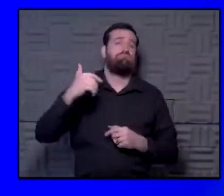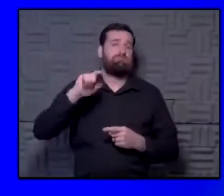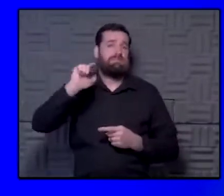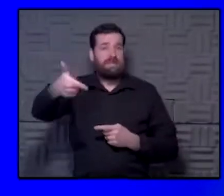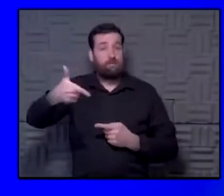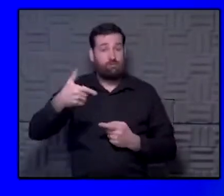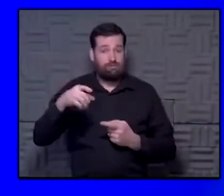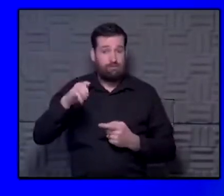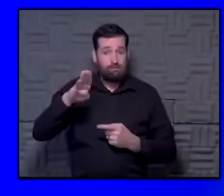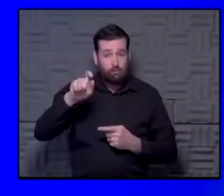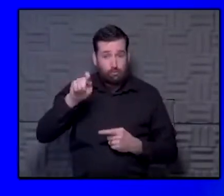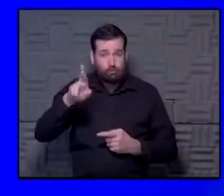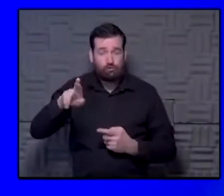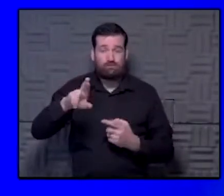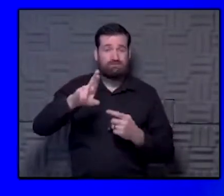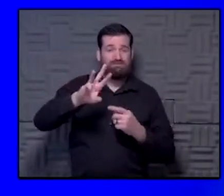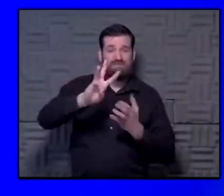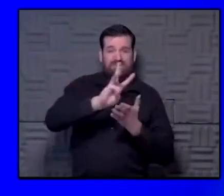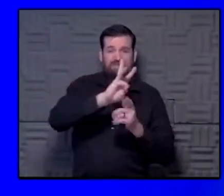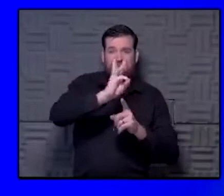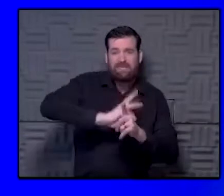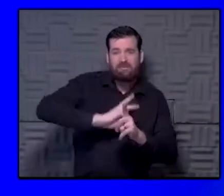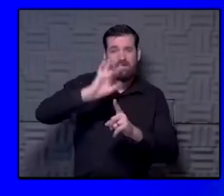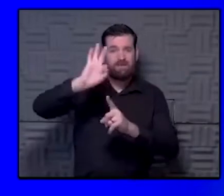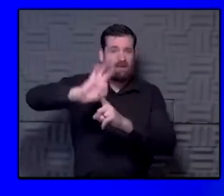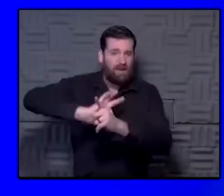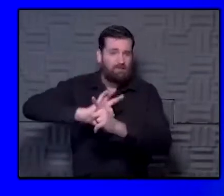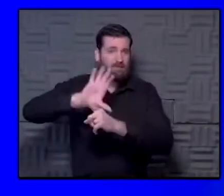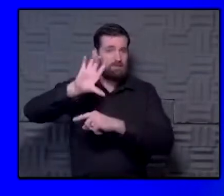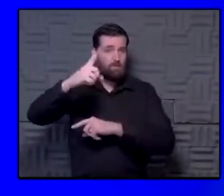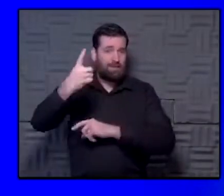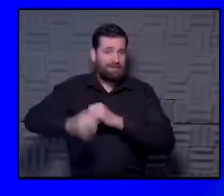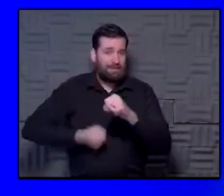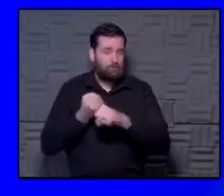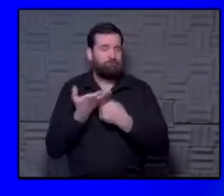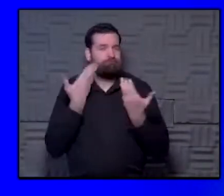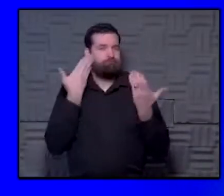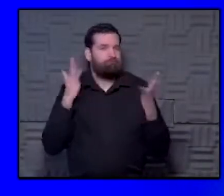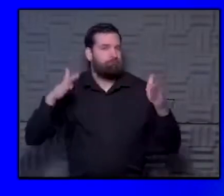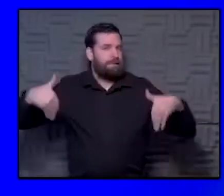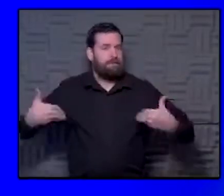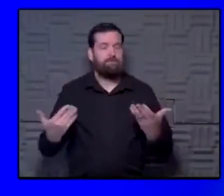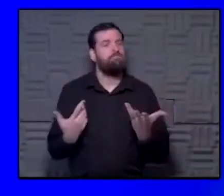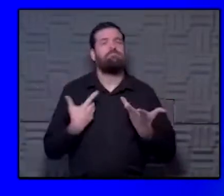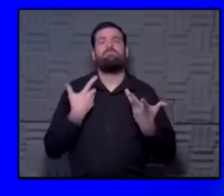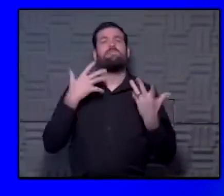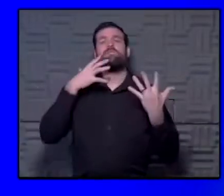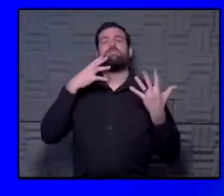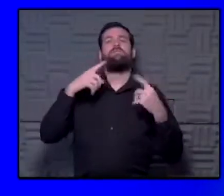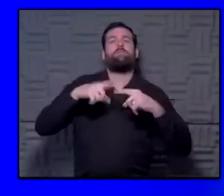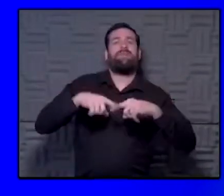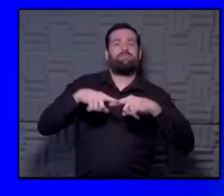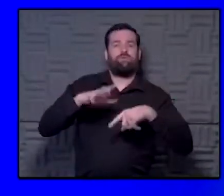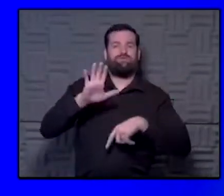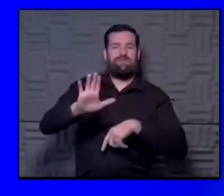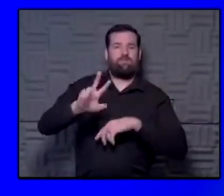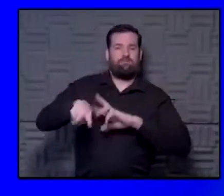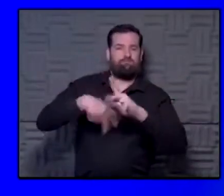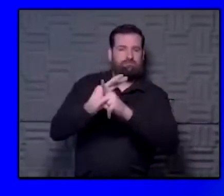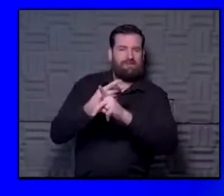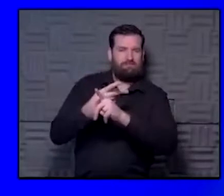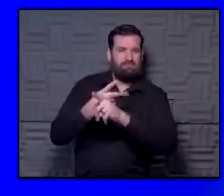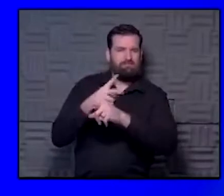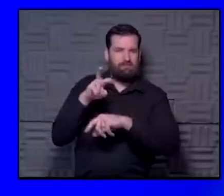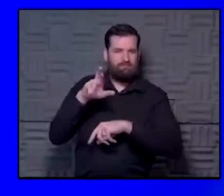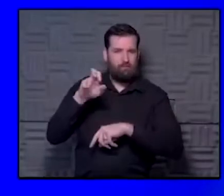when, if that's 6, 9 months, a year from getting that second dose. I think it's going to determine what the infection dynamics are with that particular